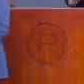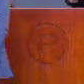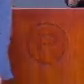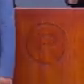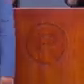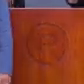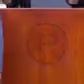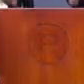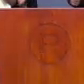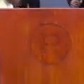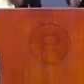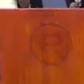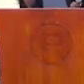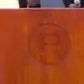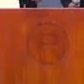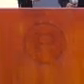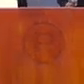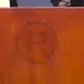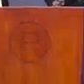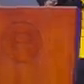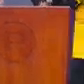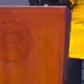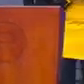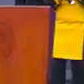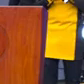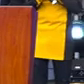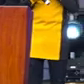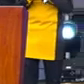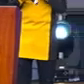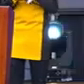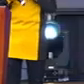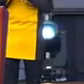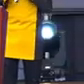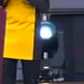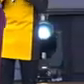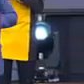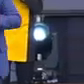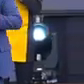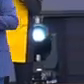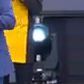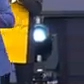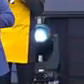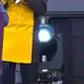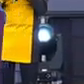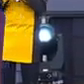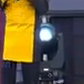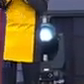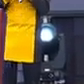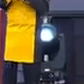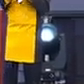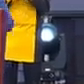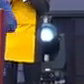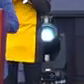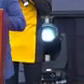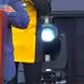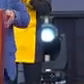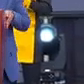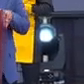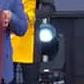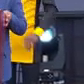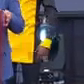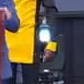amazing amazing word and our lives shall never be the same again you may have your